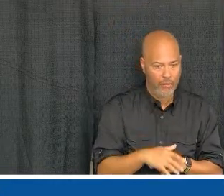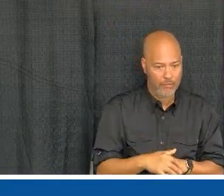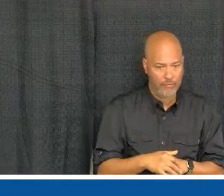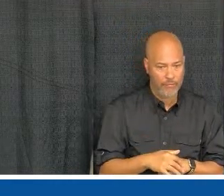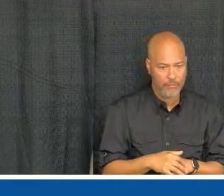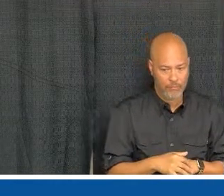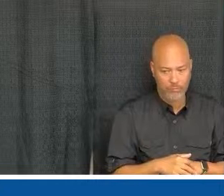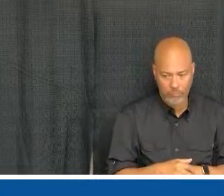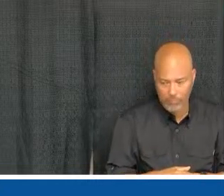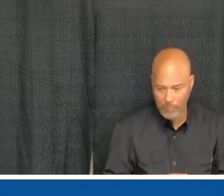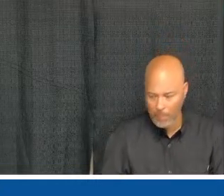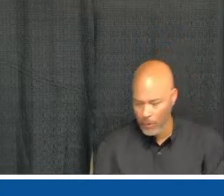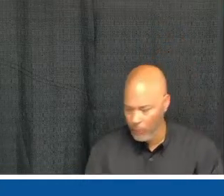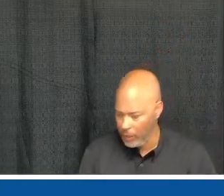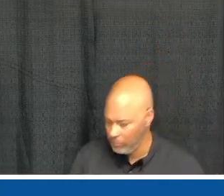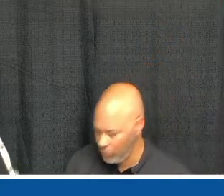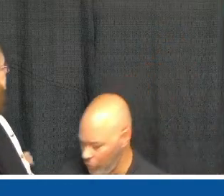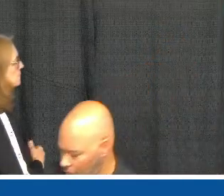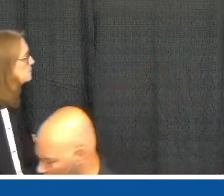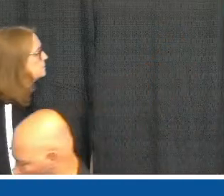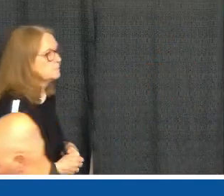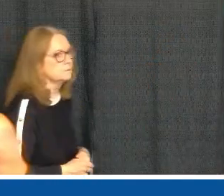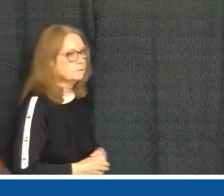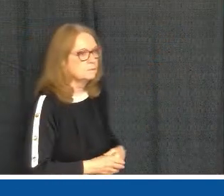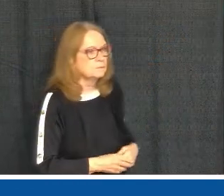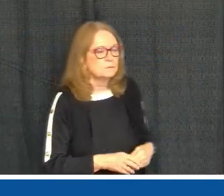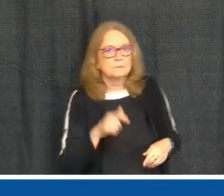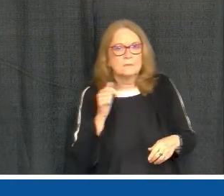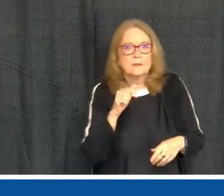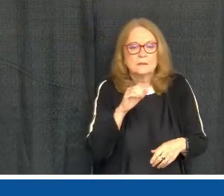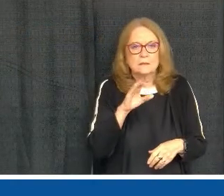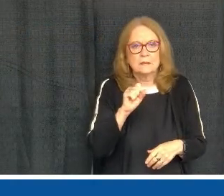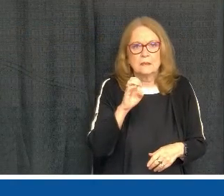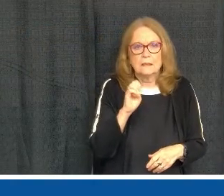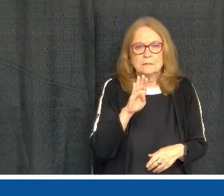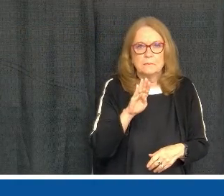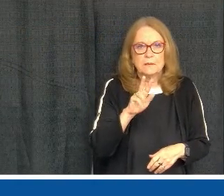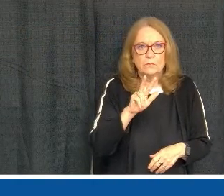Tindall. This is Planning Commission case Z39,